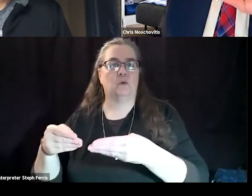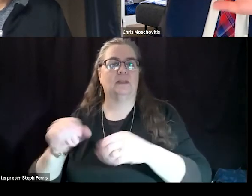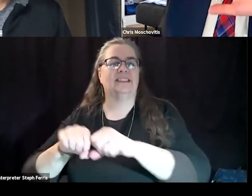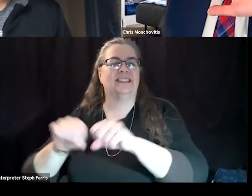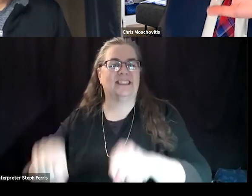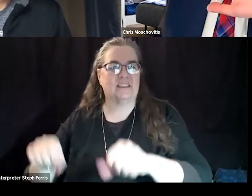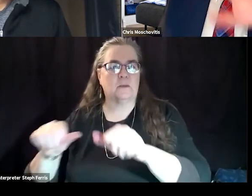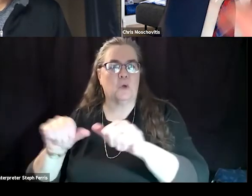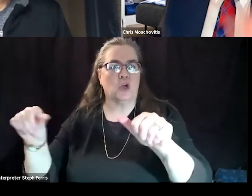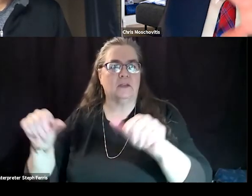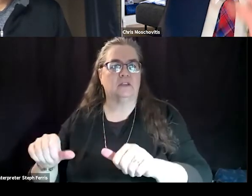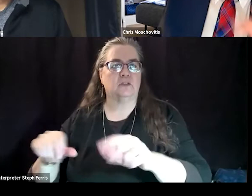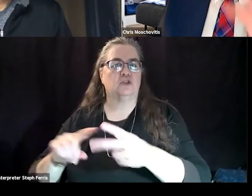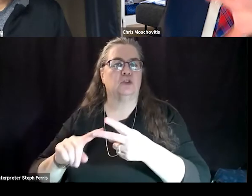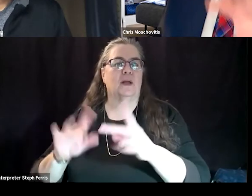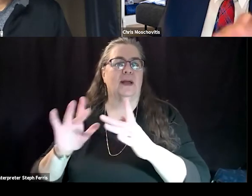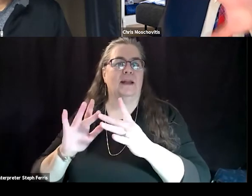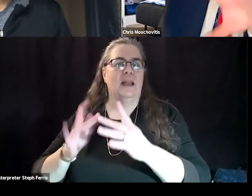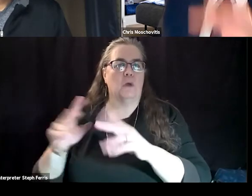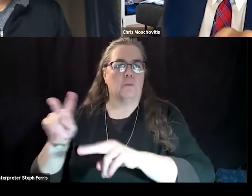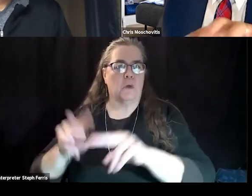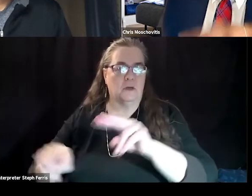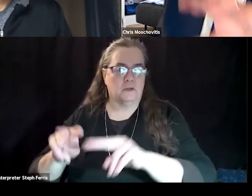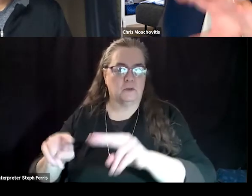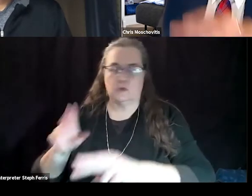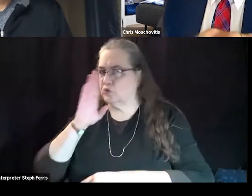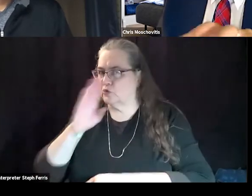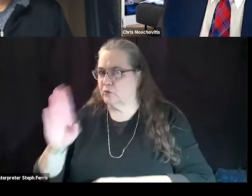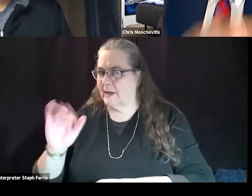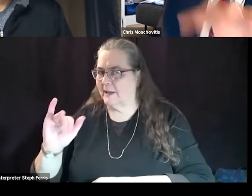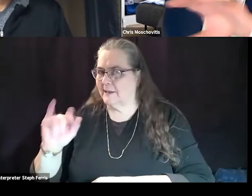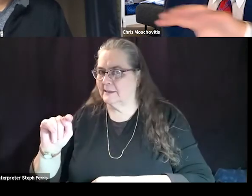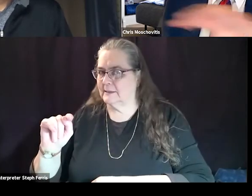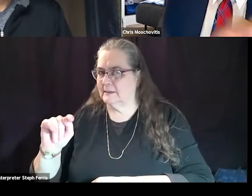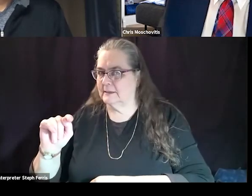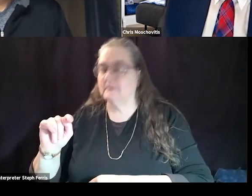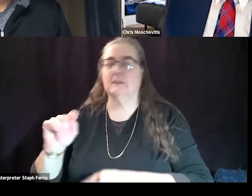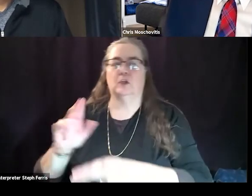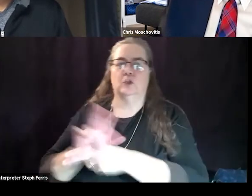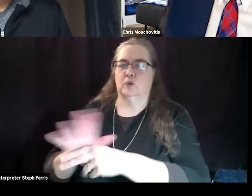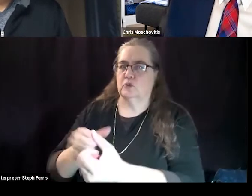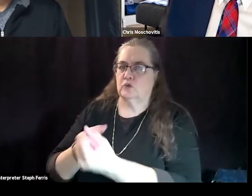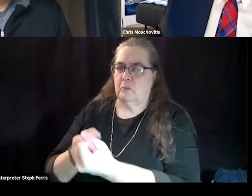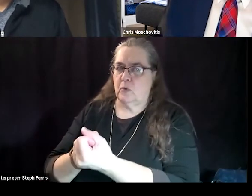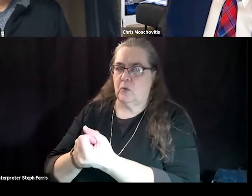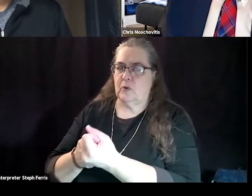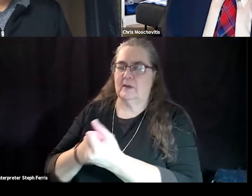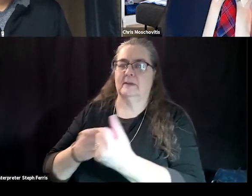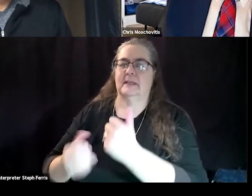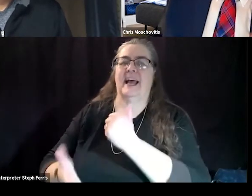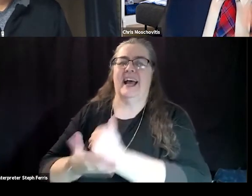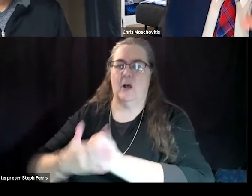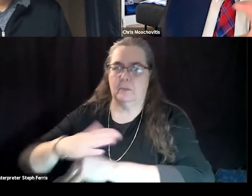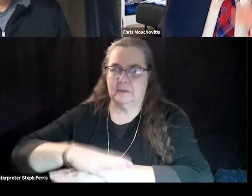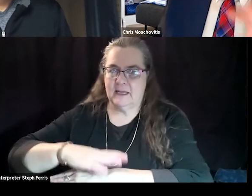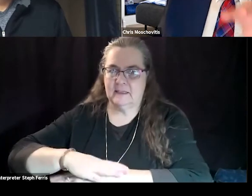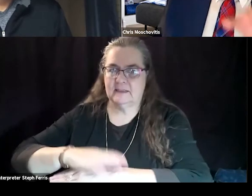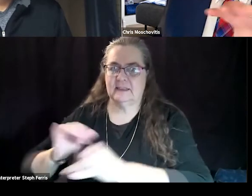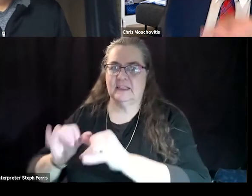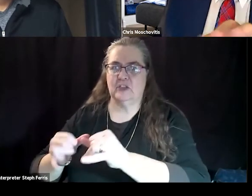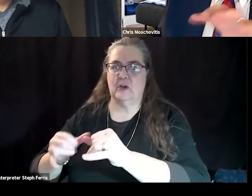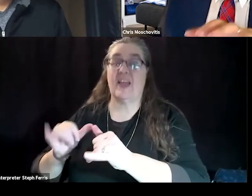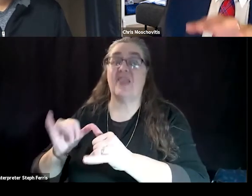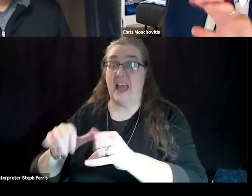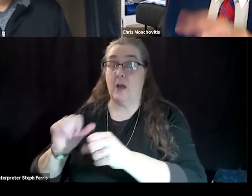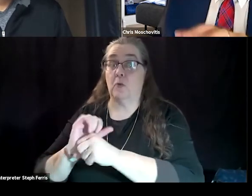management, straight up IT, user support, help desk engineering, all of that kind of work, we are starting to see